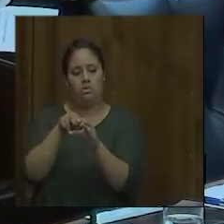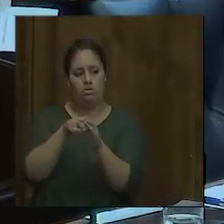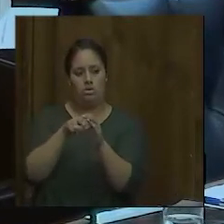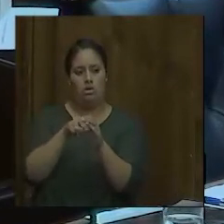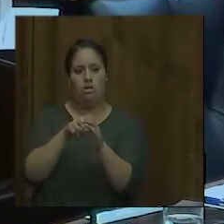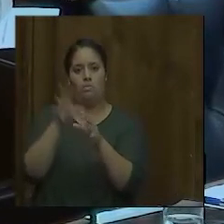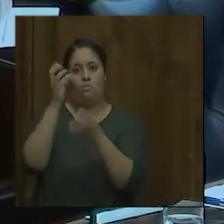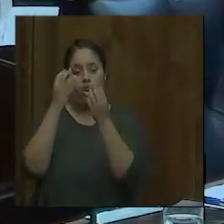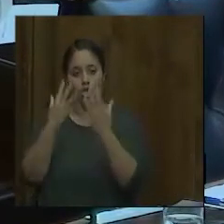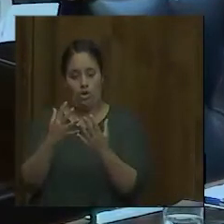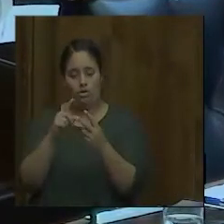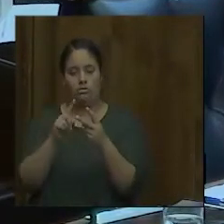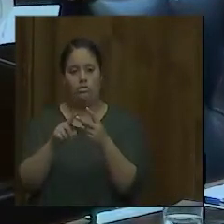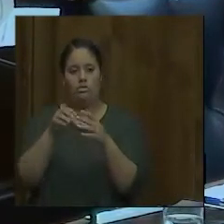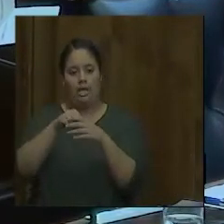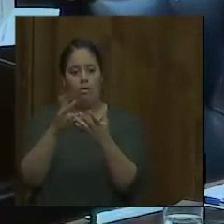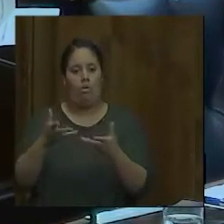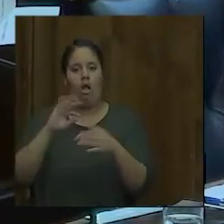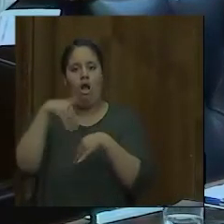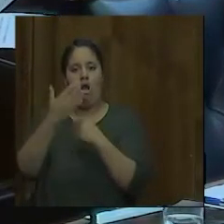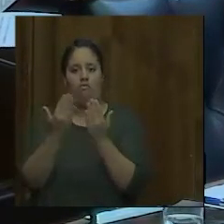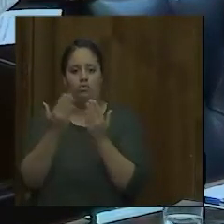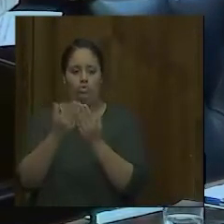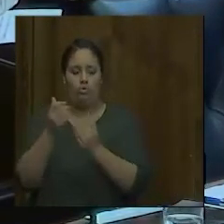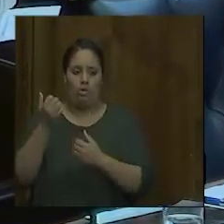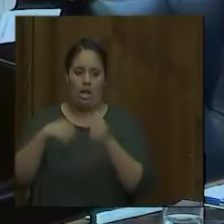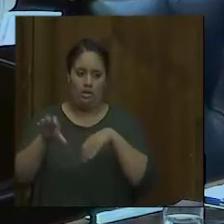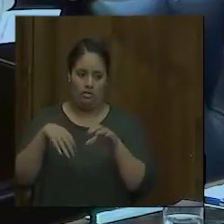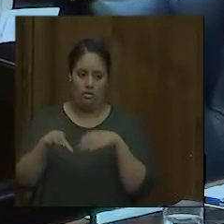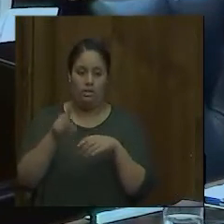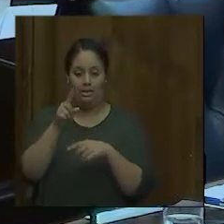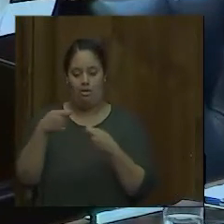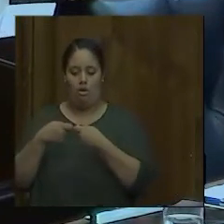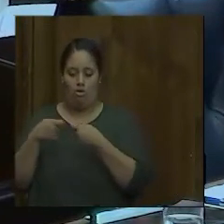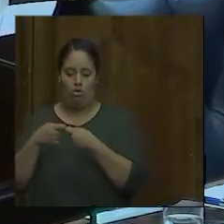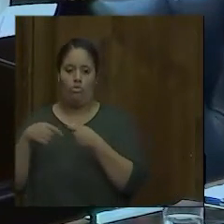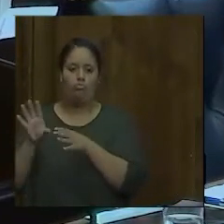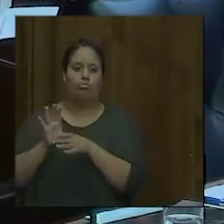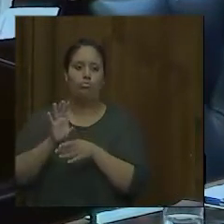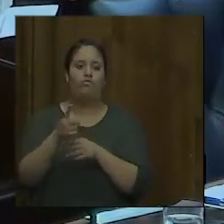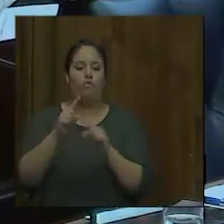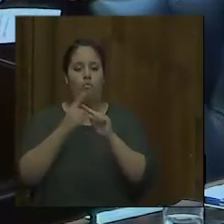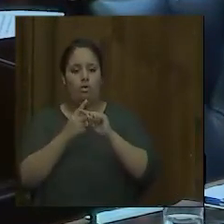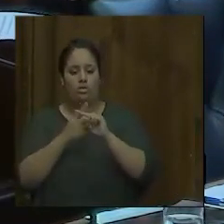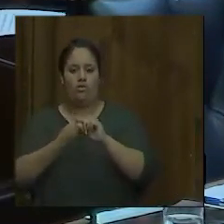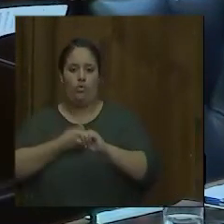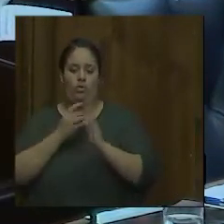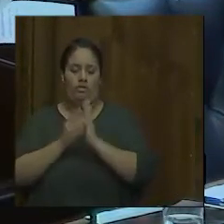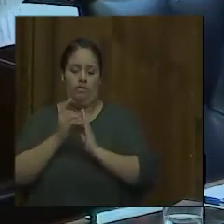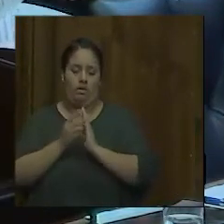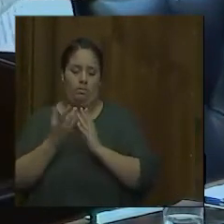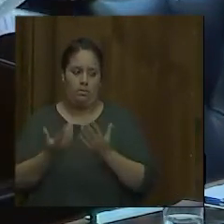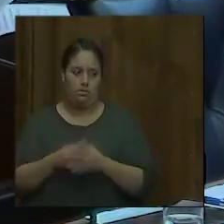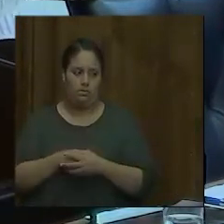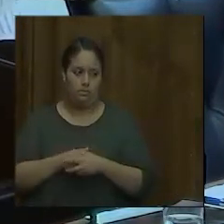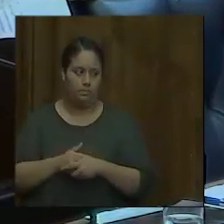participation by the learners in after-school activities, which contributes towards positive youth development.